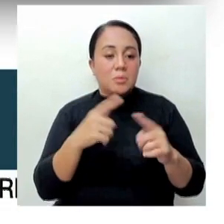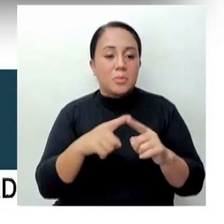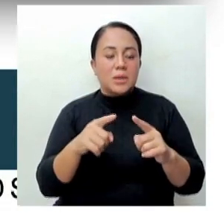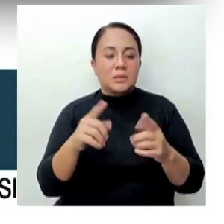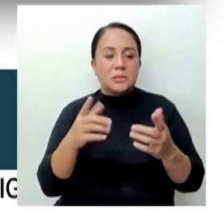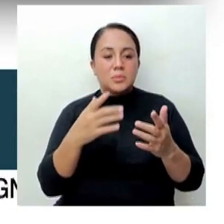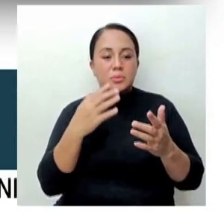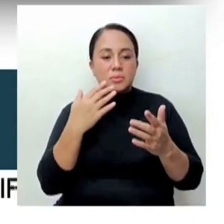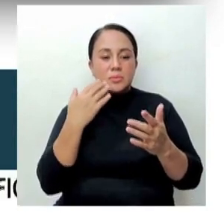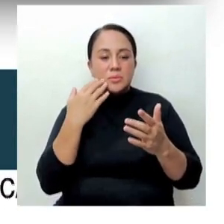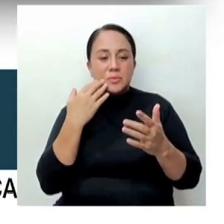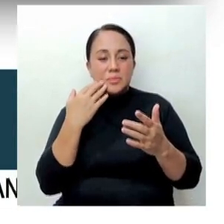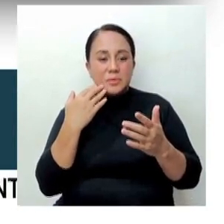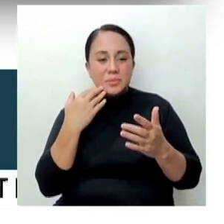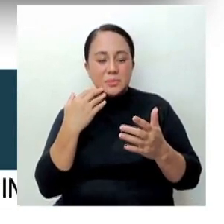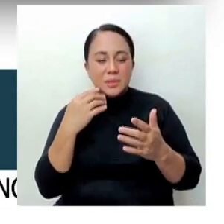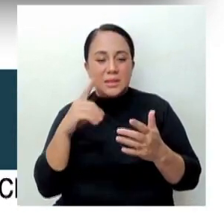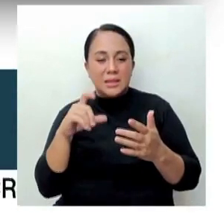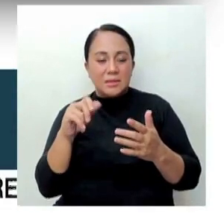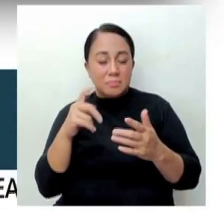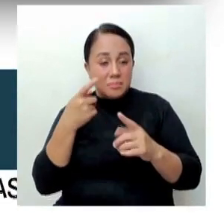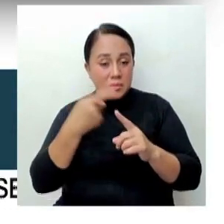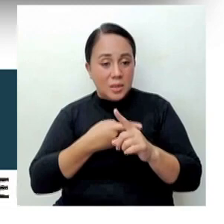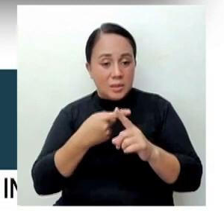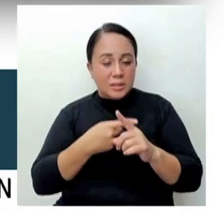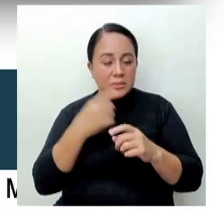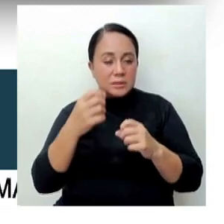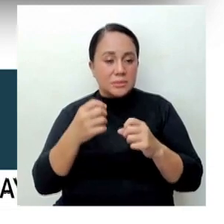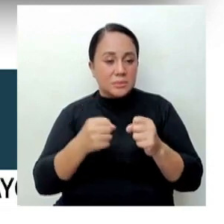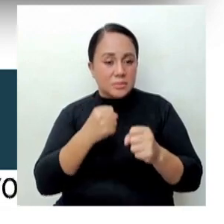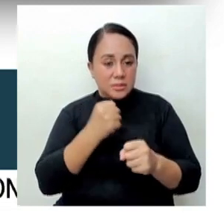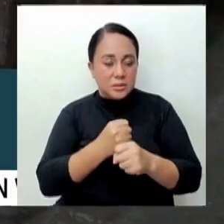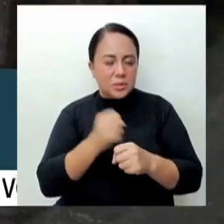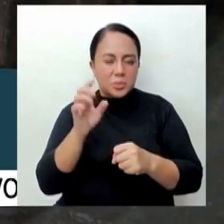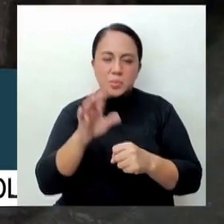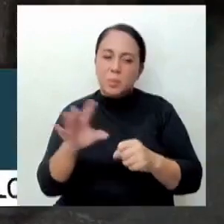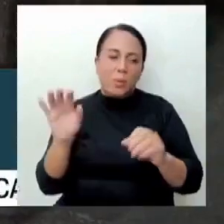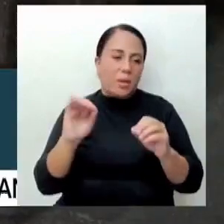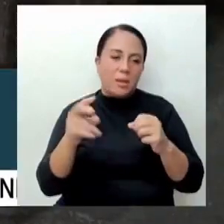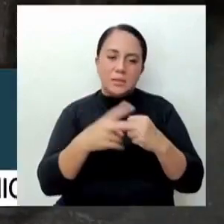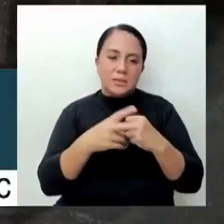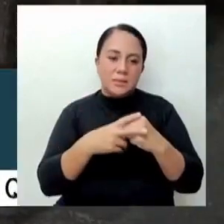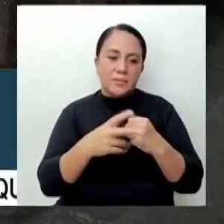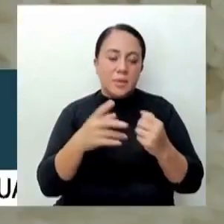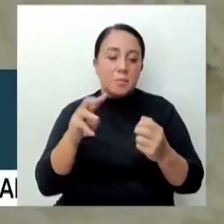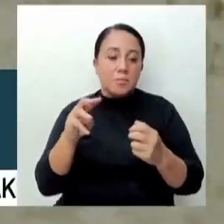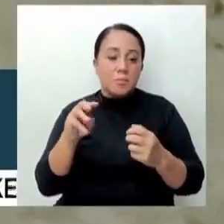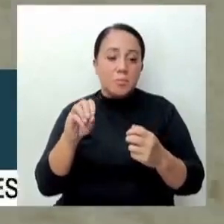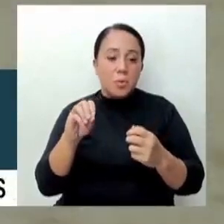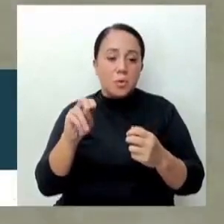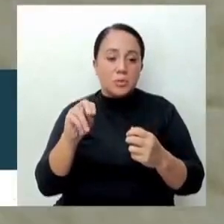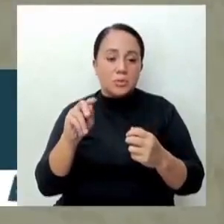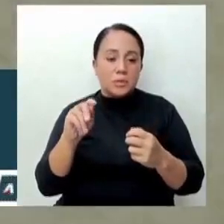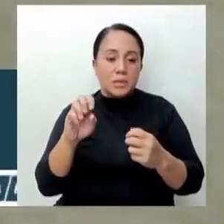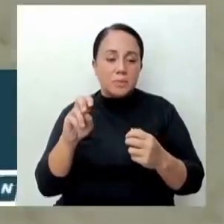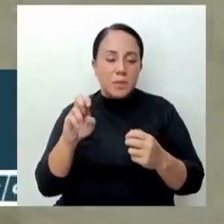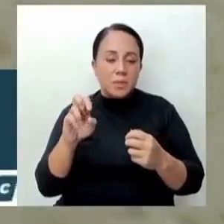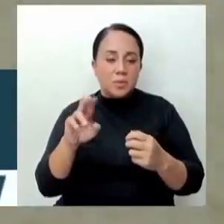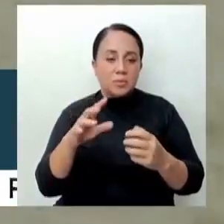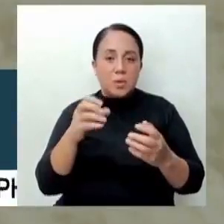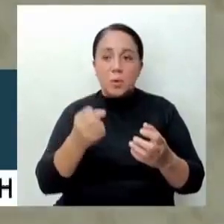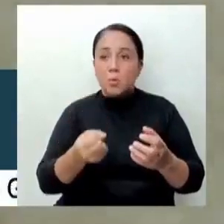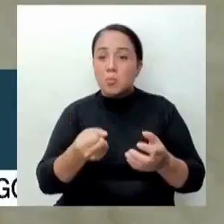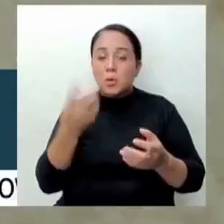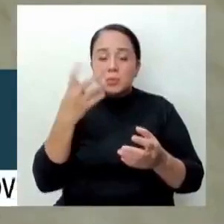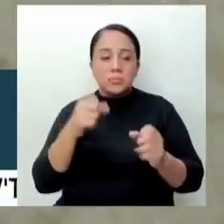next year, we will have relatively low stocks. Montemayor added that pressures in the global market will